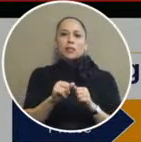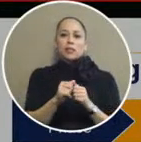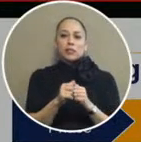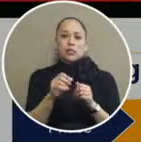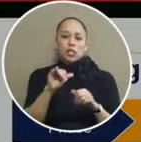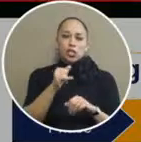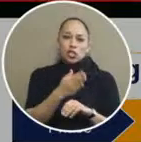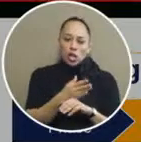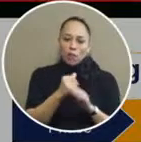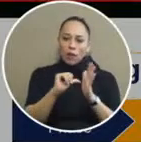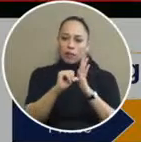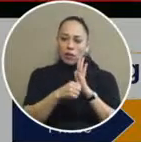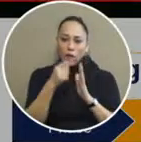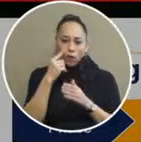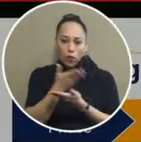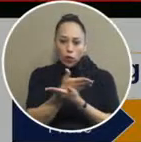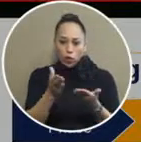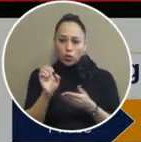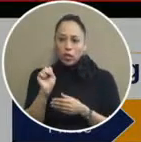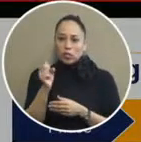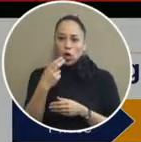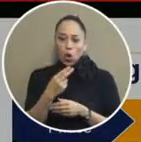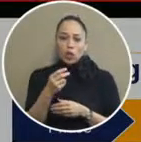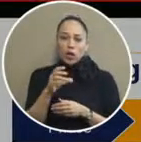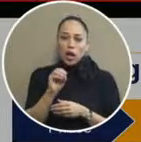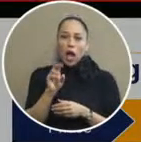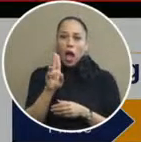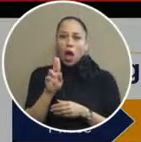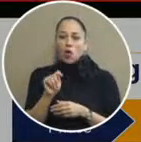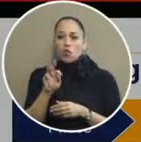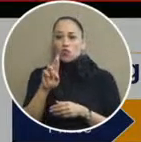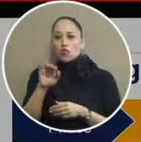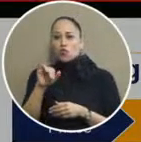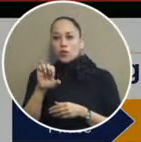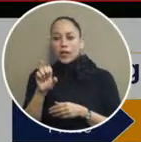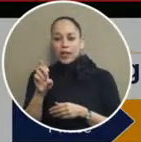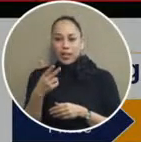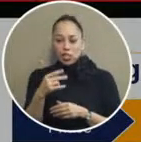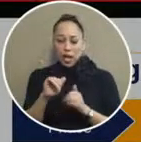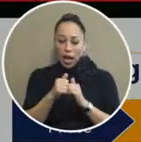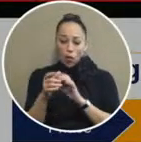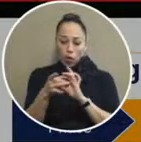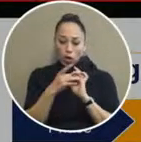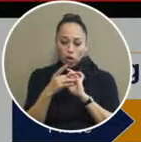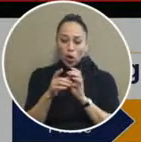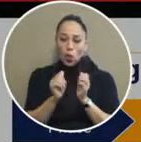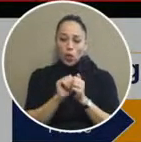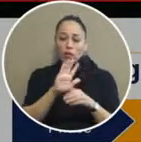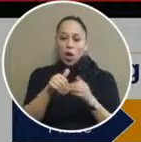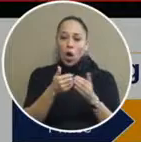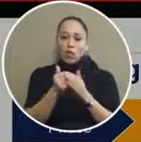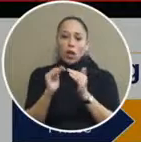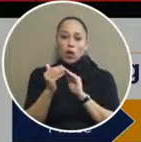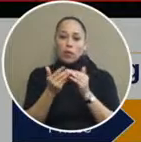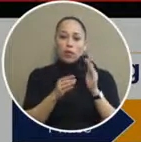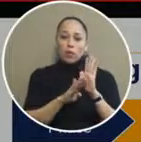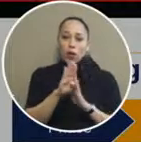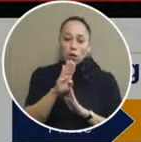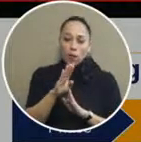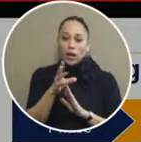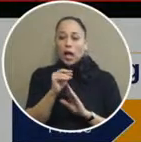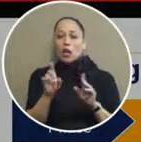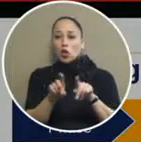you the stakeholder outreach that we've done and how we've really coordinated alongside community development,